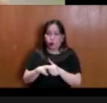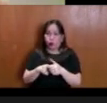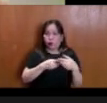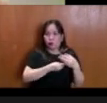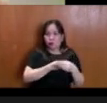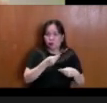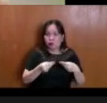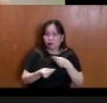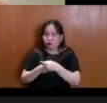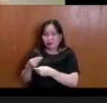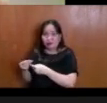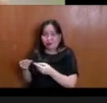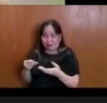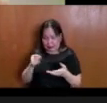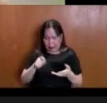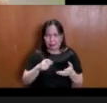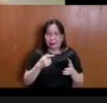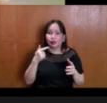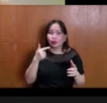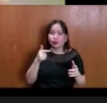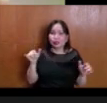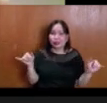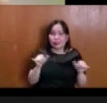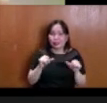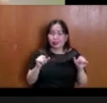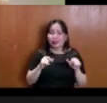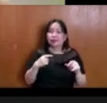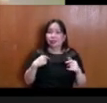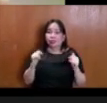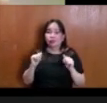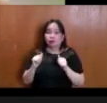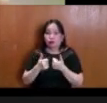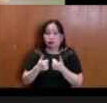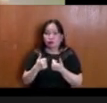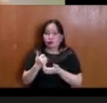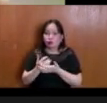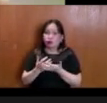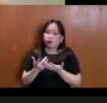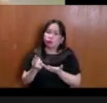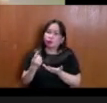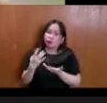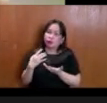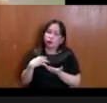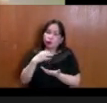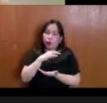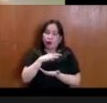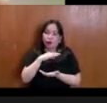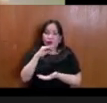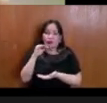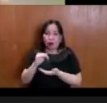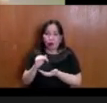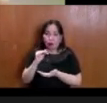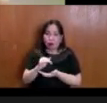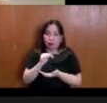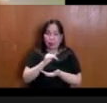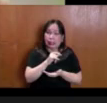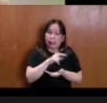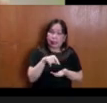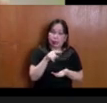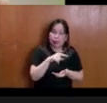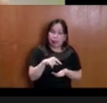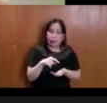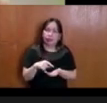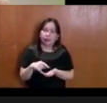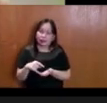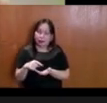really challenging because it will bring up cost and that will also deflate some of their short-term profits. But that, I believe, is the only way to